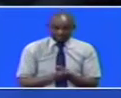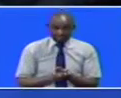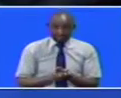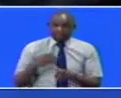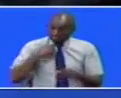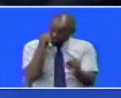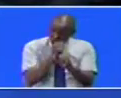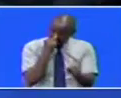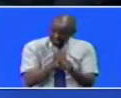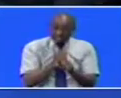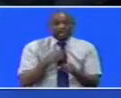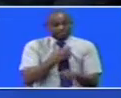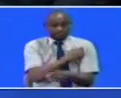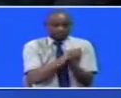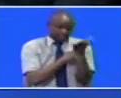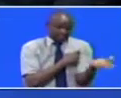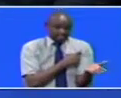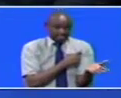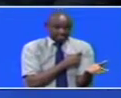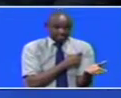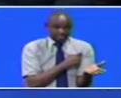and work as a physician.